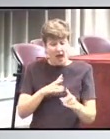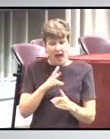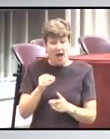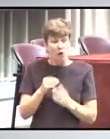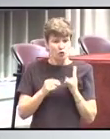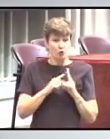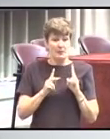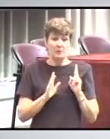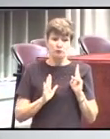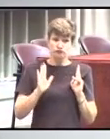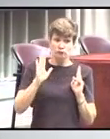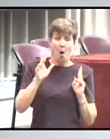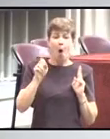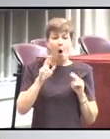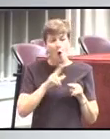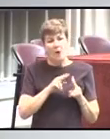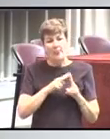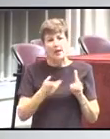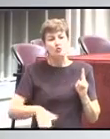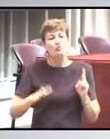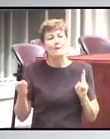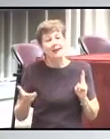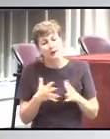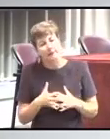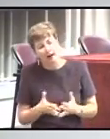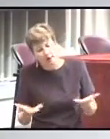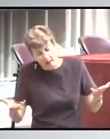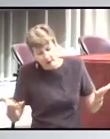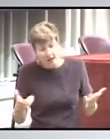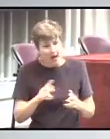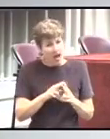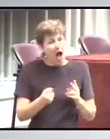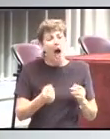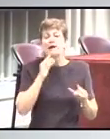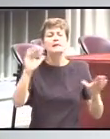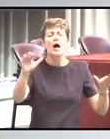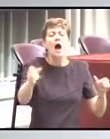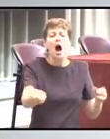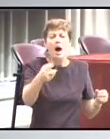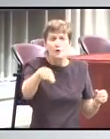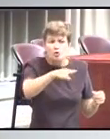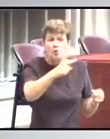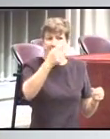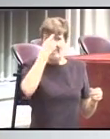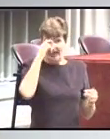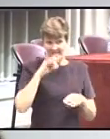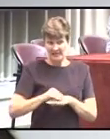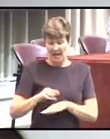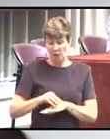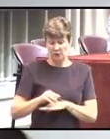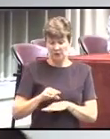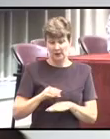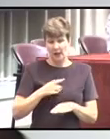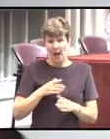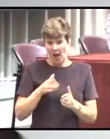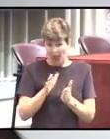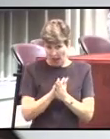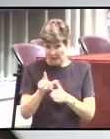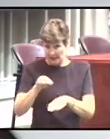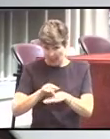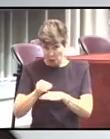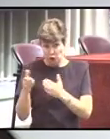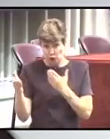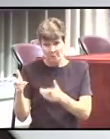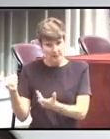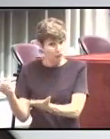And two people raised their hand. Of course, they grew up here in America. And I said, how many of you think that if there's counseling services